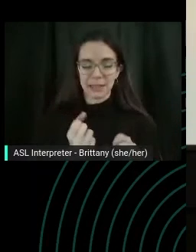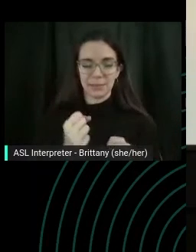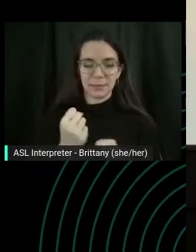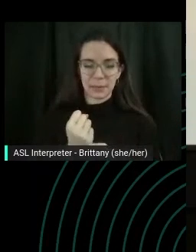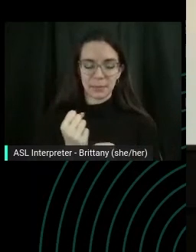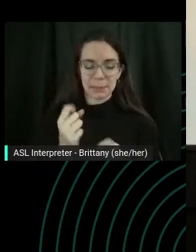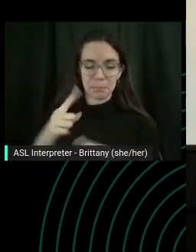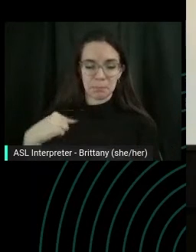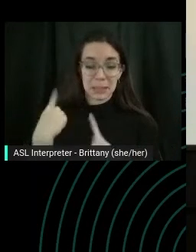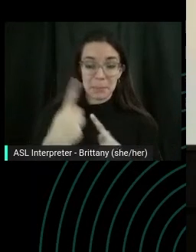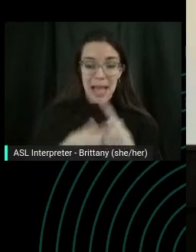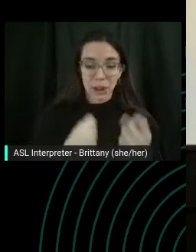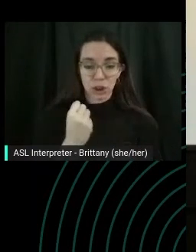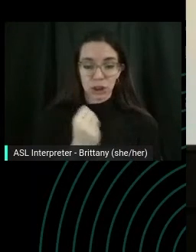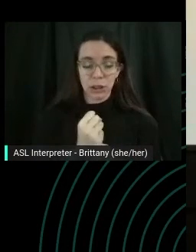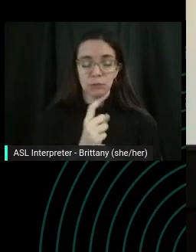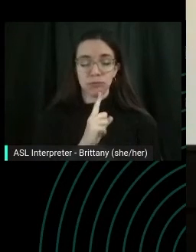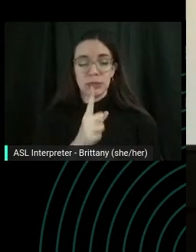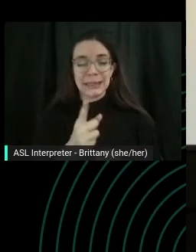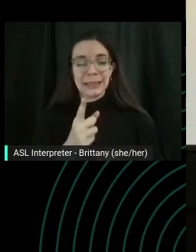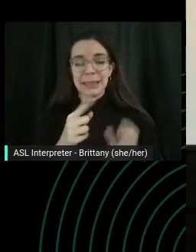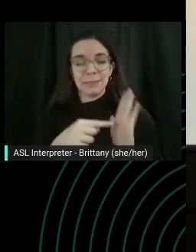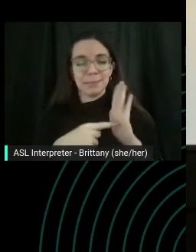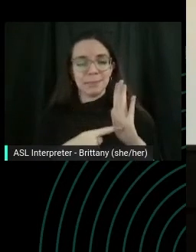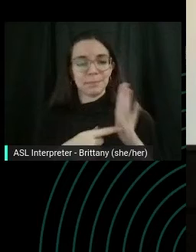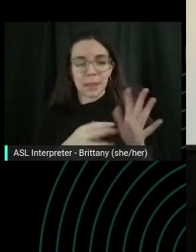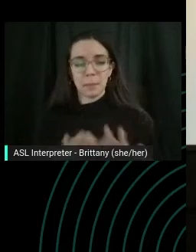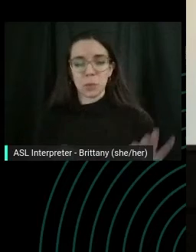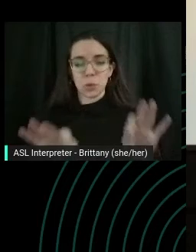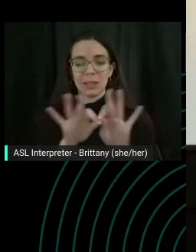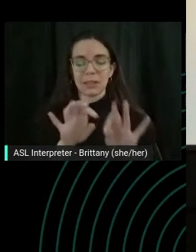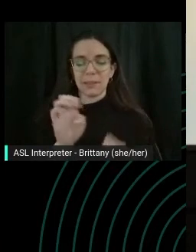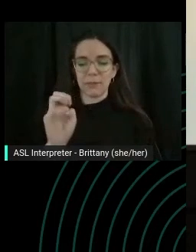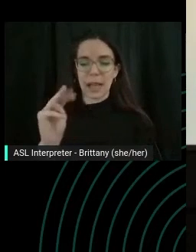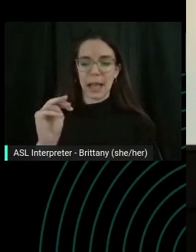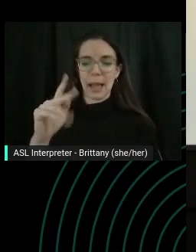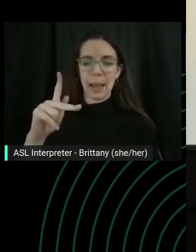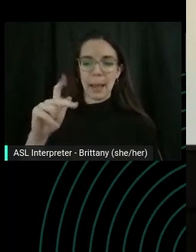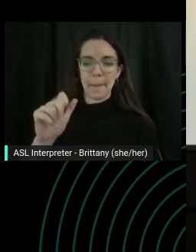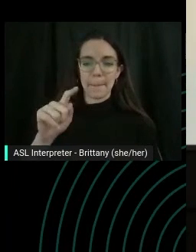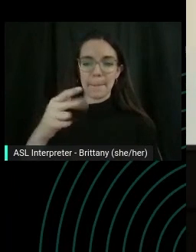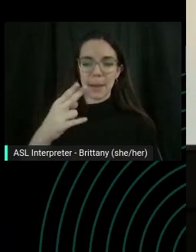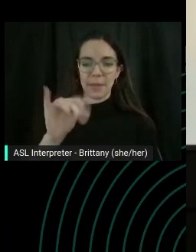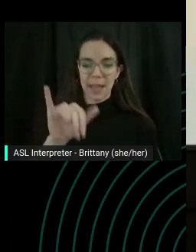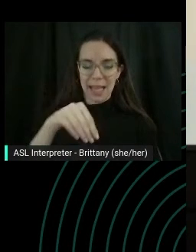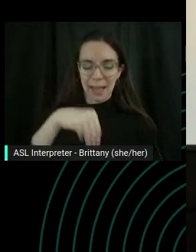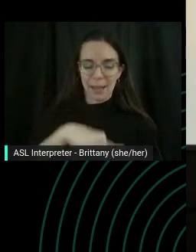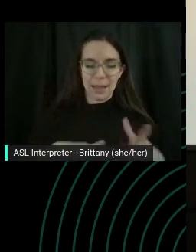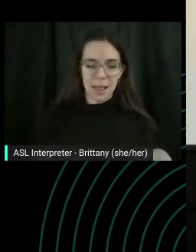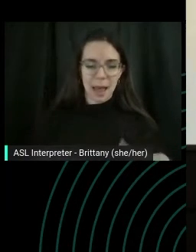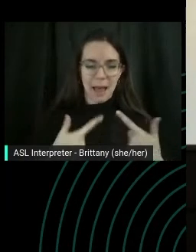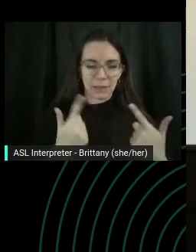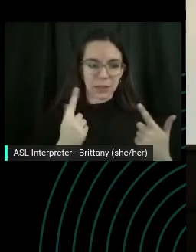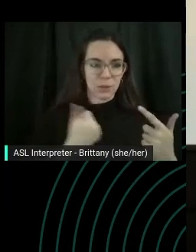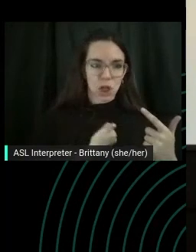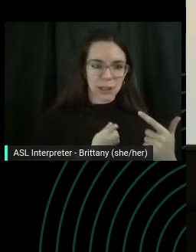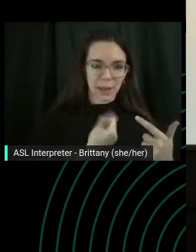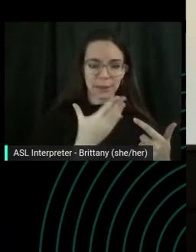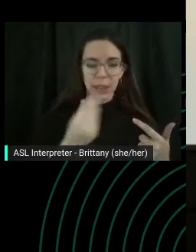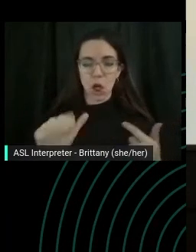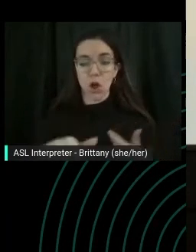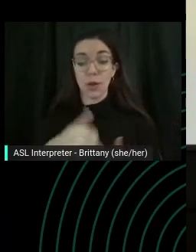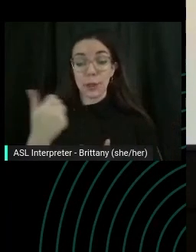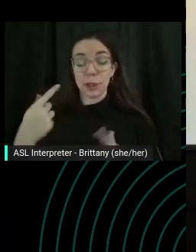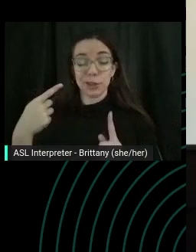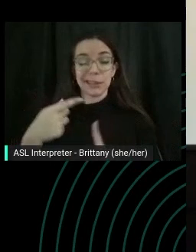that awareness of how important empathy is in our lives and the lives of others. And this practice is very